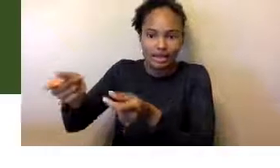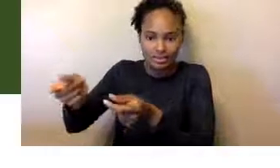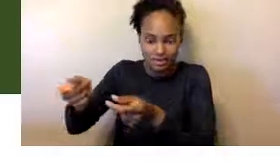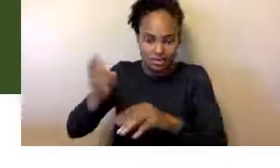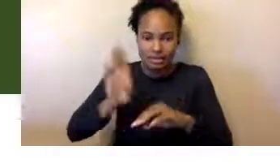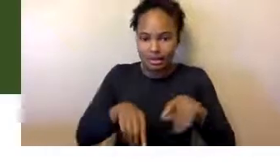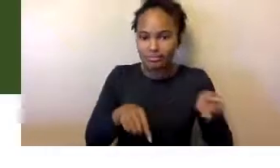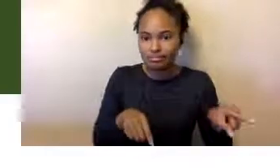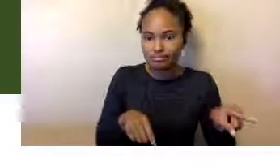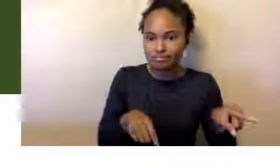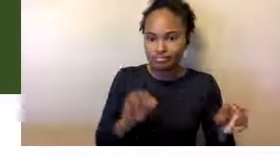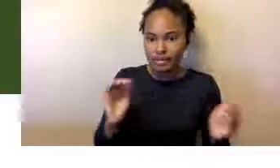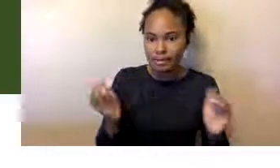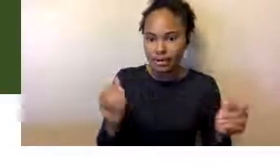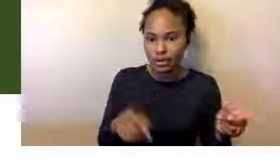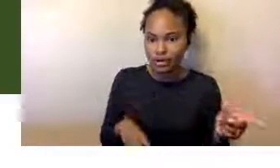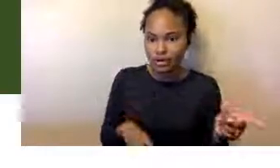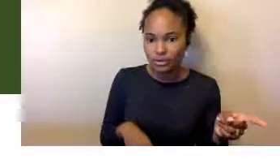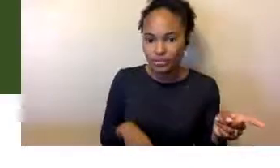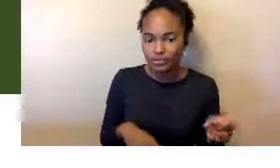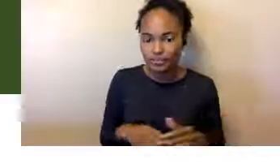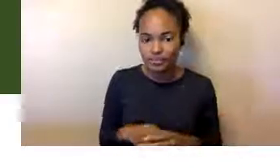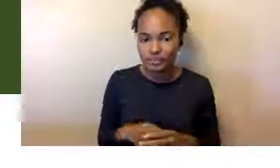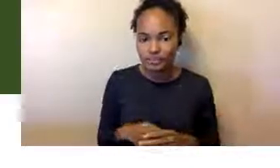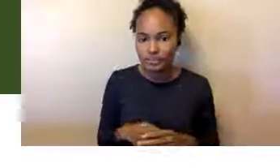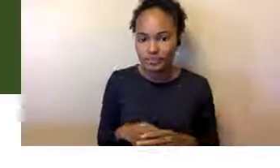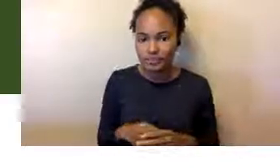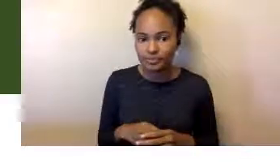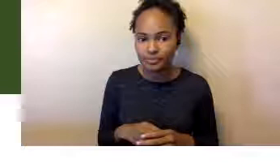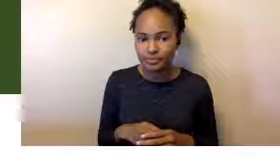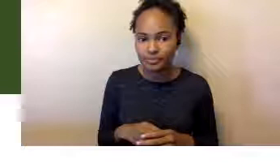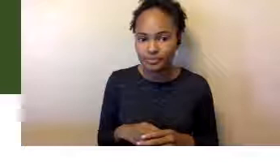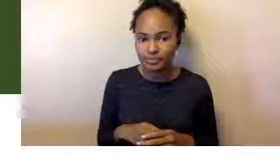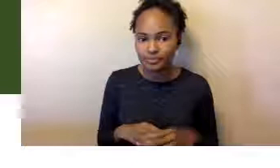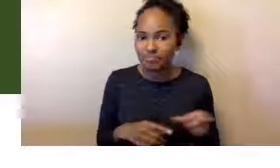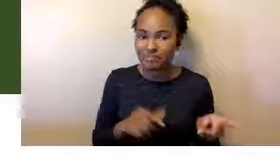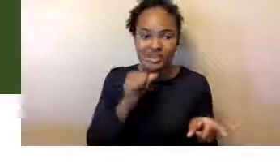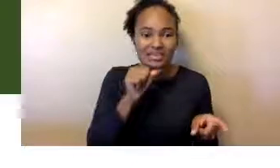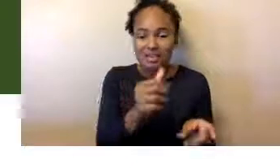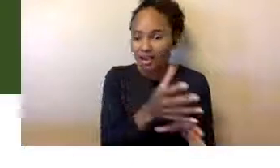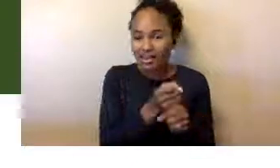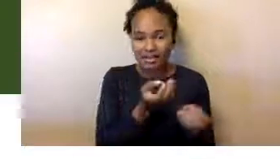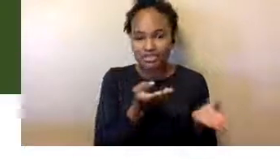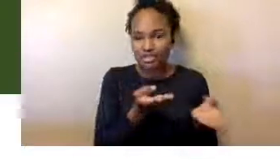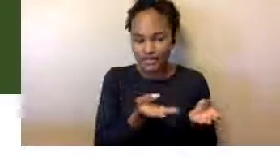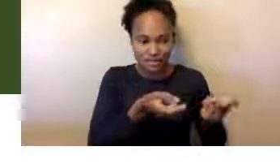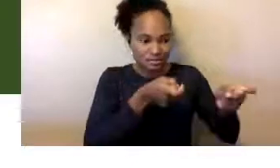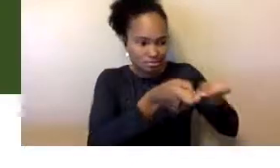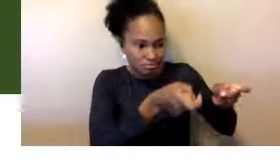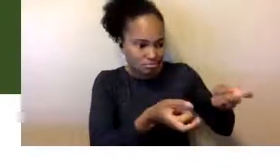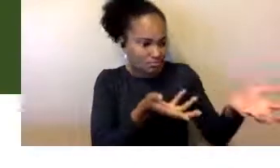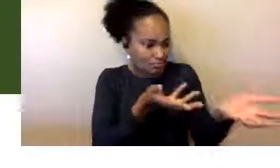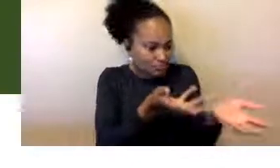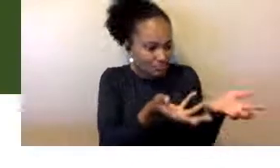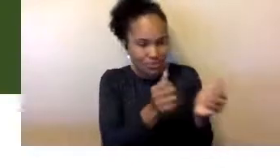mental illness get services to deal with a mental health crisis. So again, that has the effect